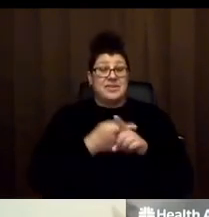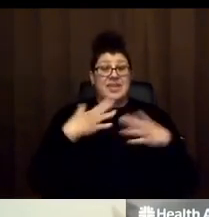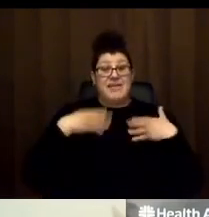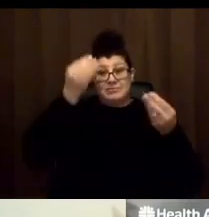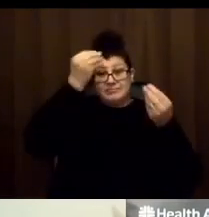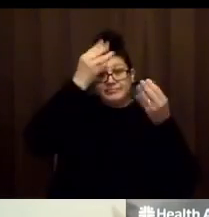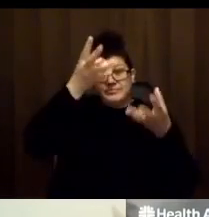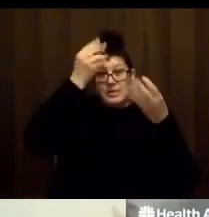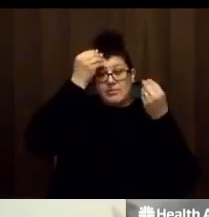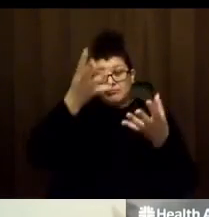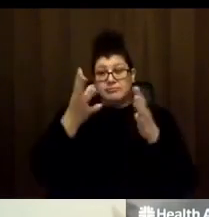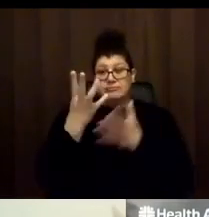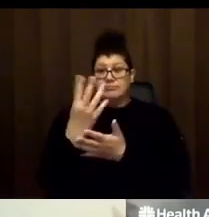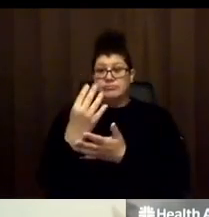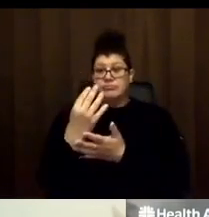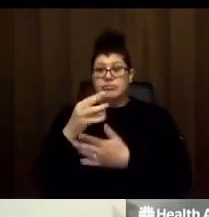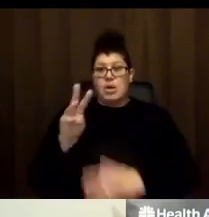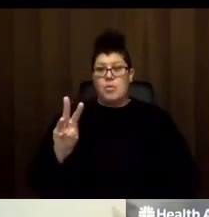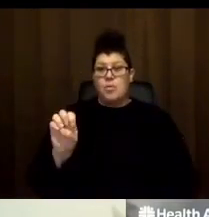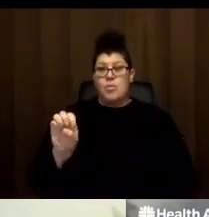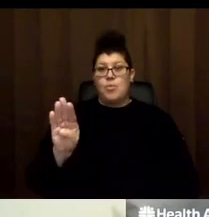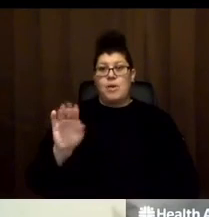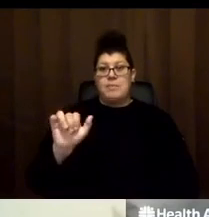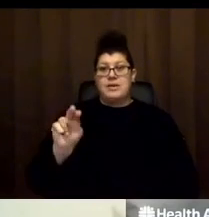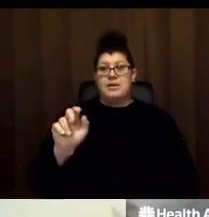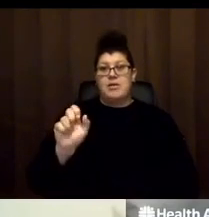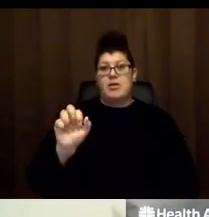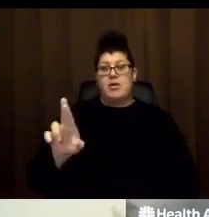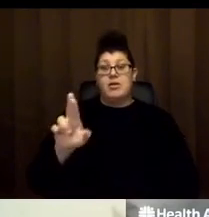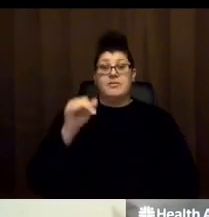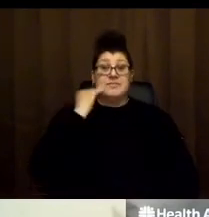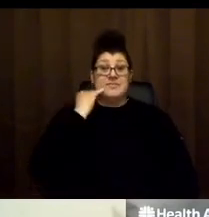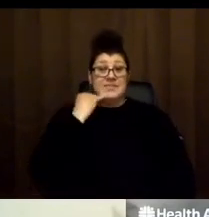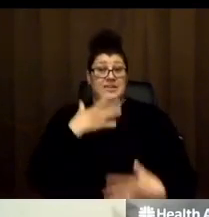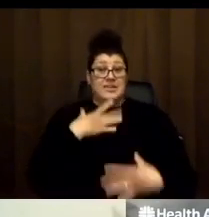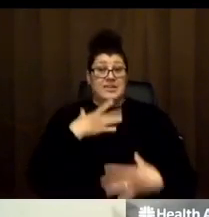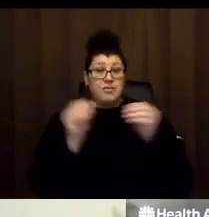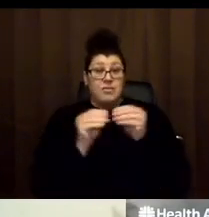things Medicare. This time of year with the